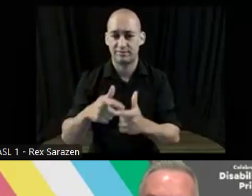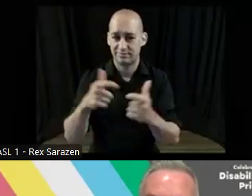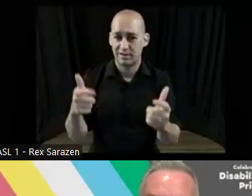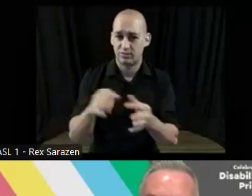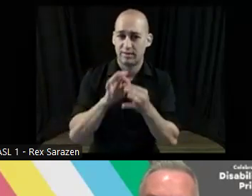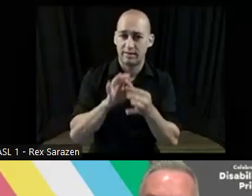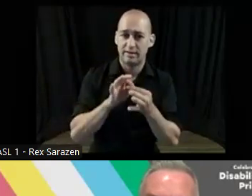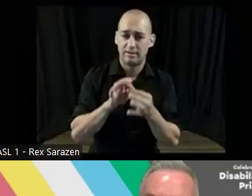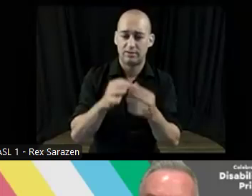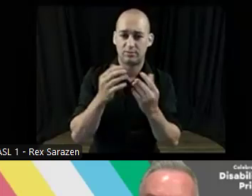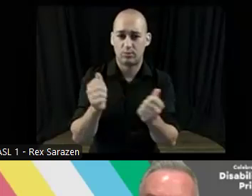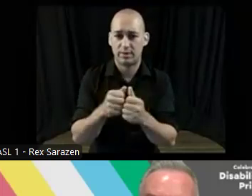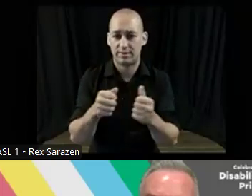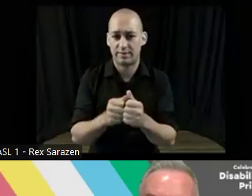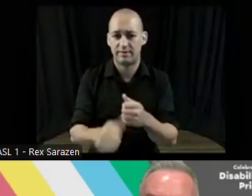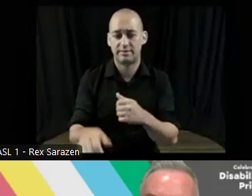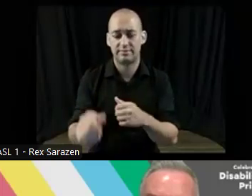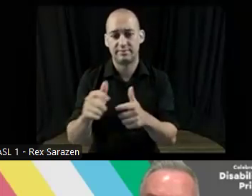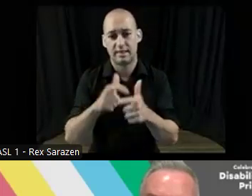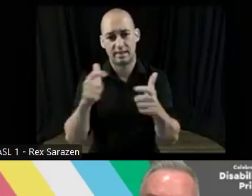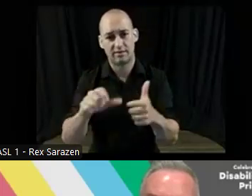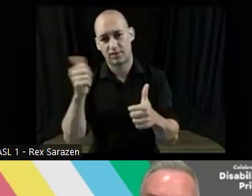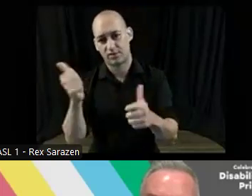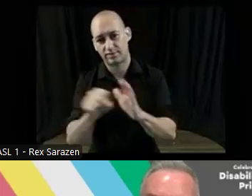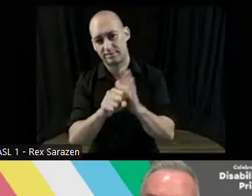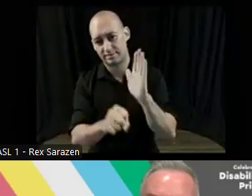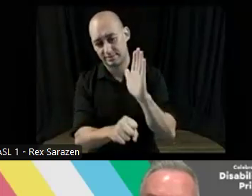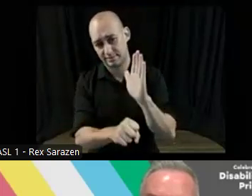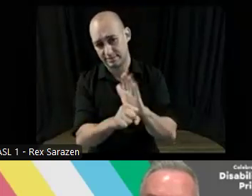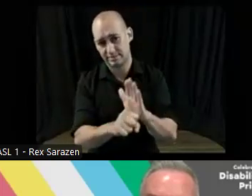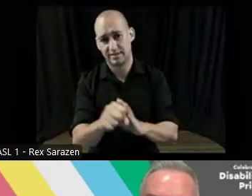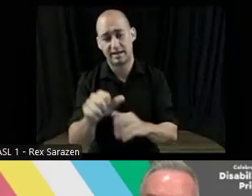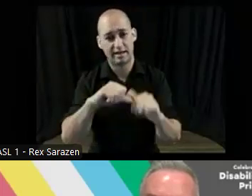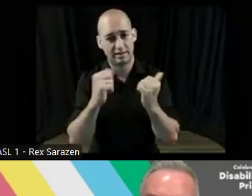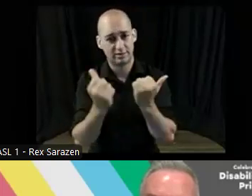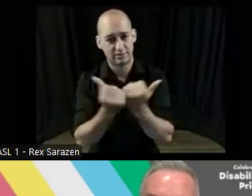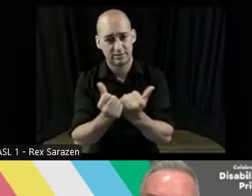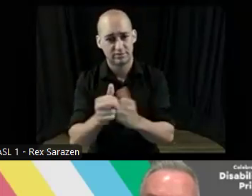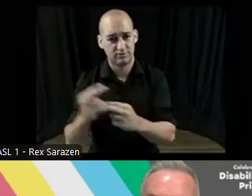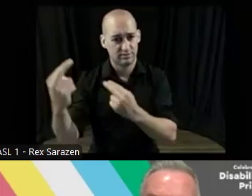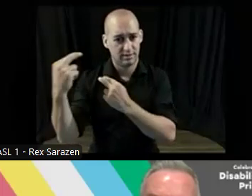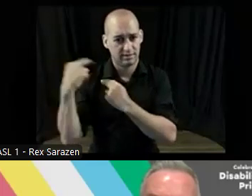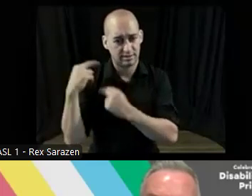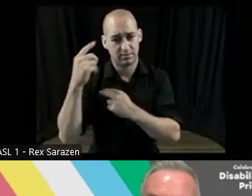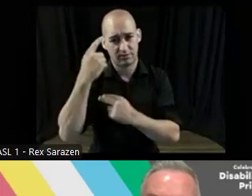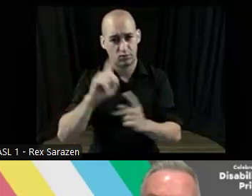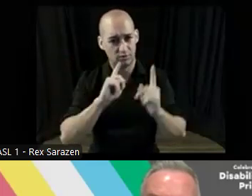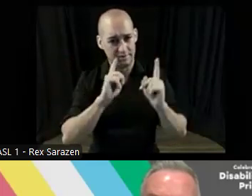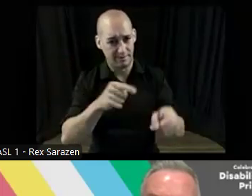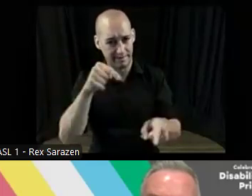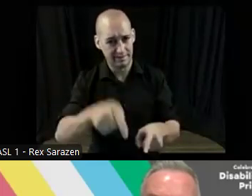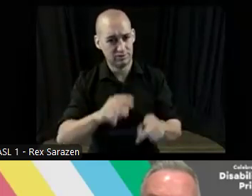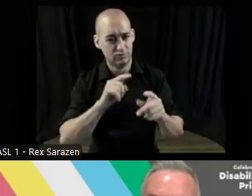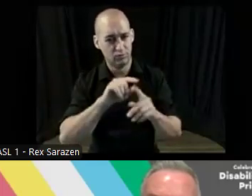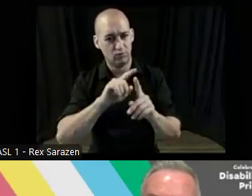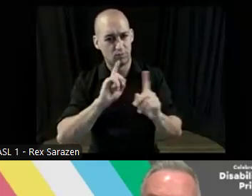that in a lot of other states, the agencies that are tasked with responding to these reports are within